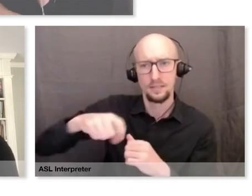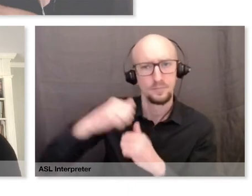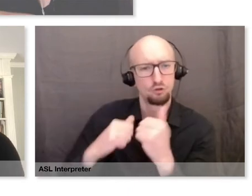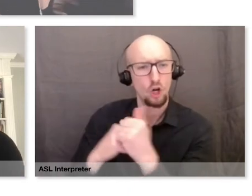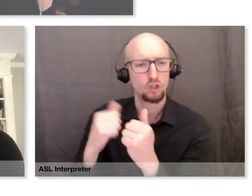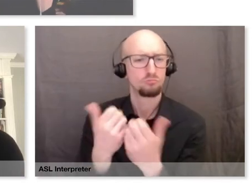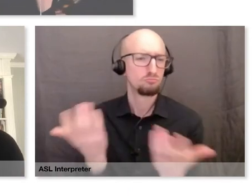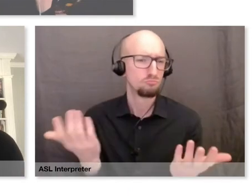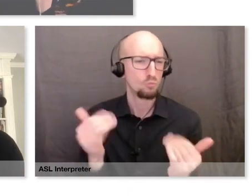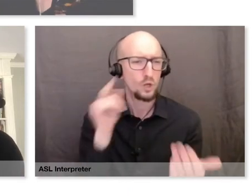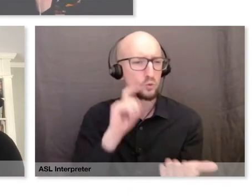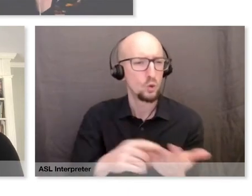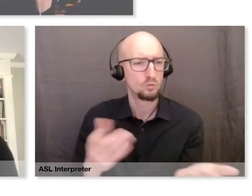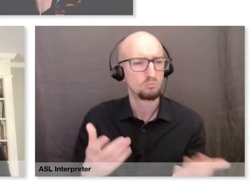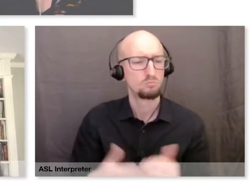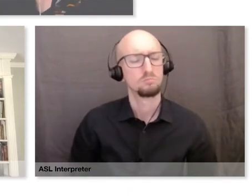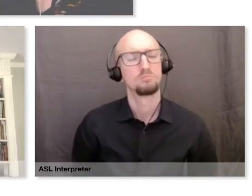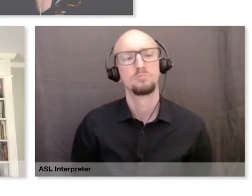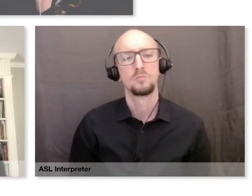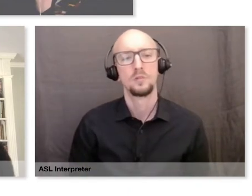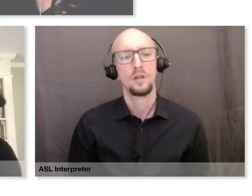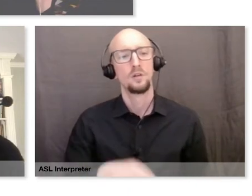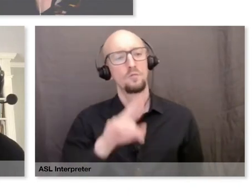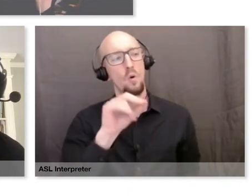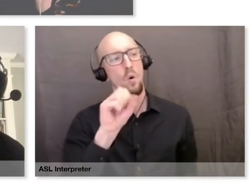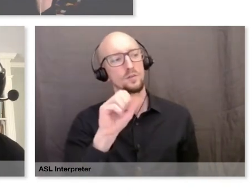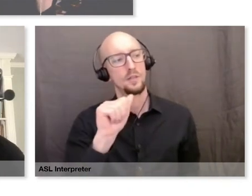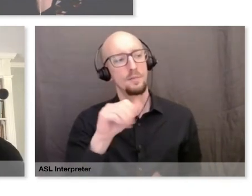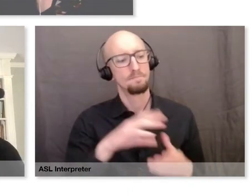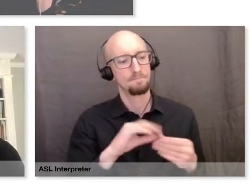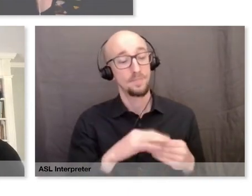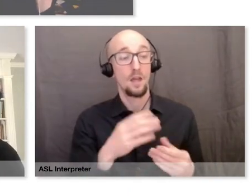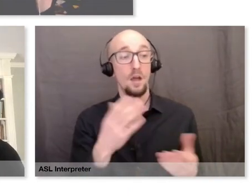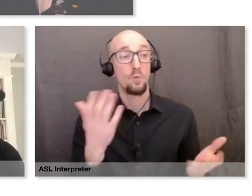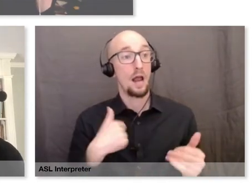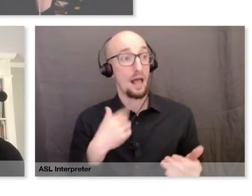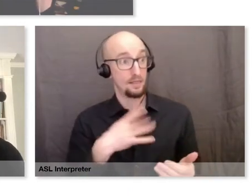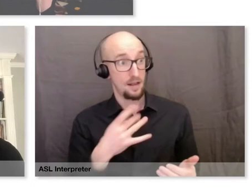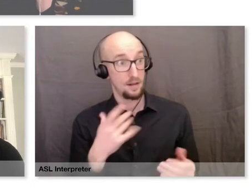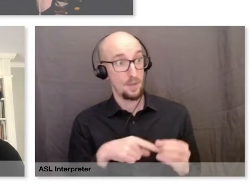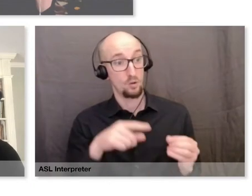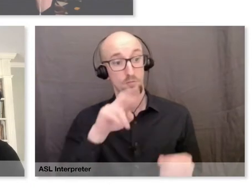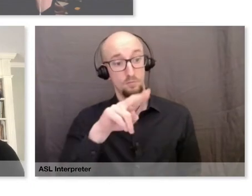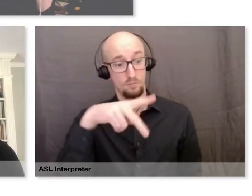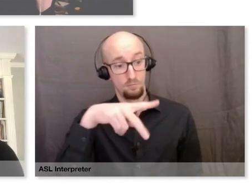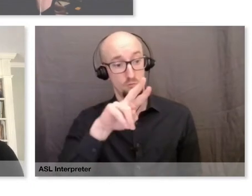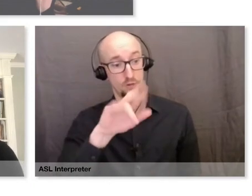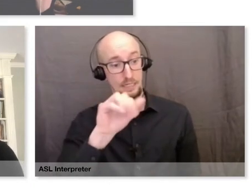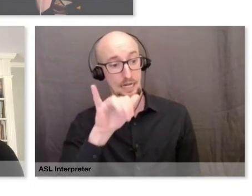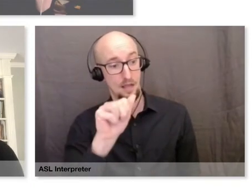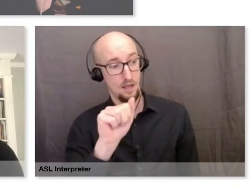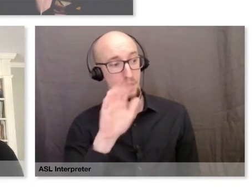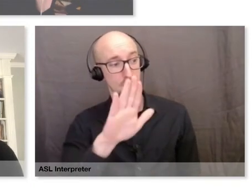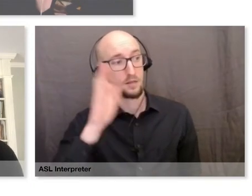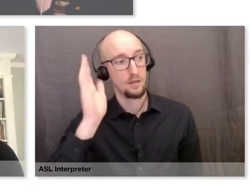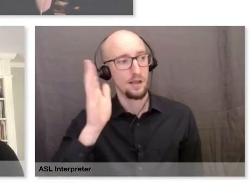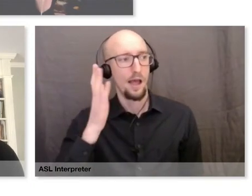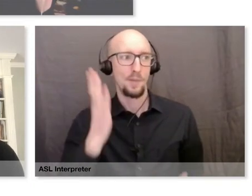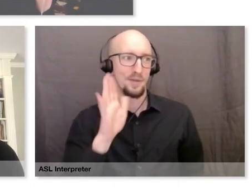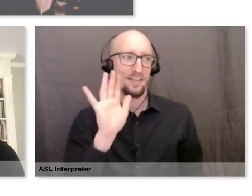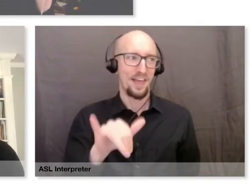Well, what I like about Priya's presentation, but maybe that says more about me than